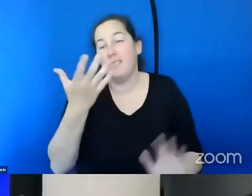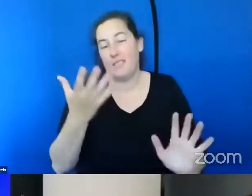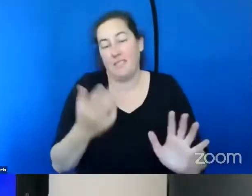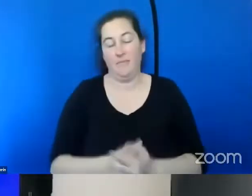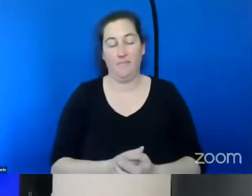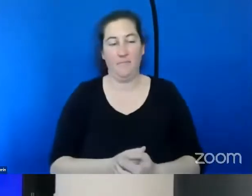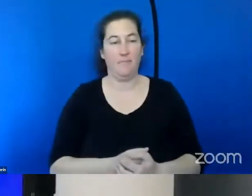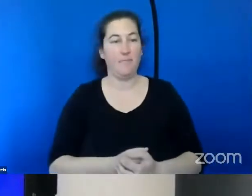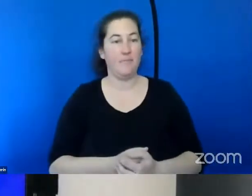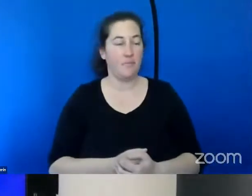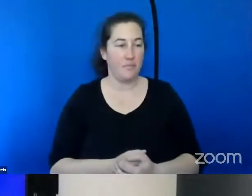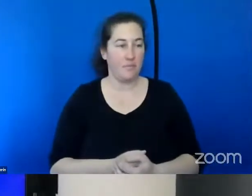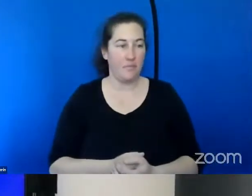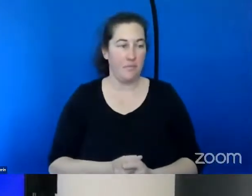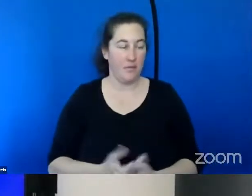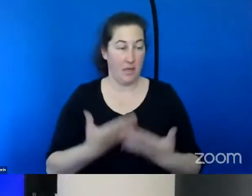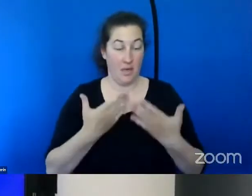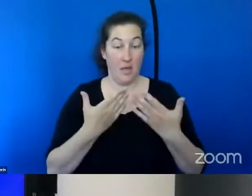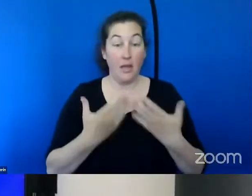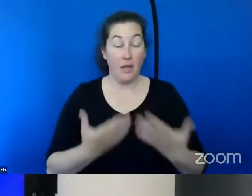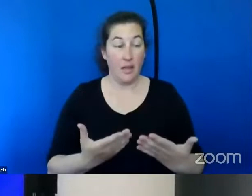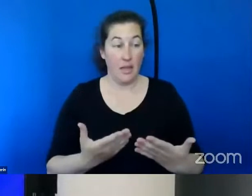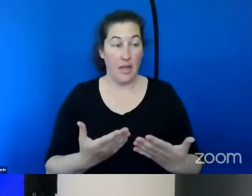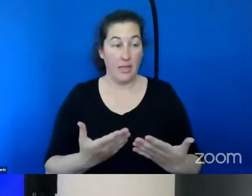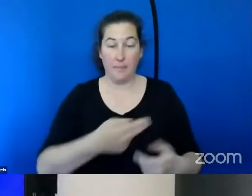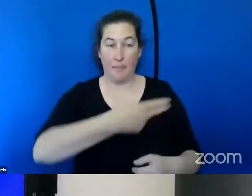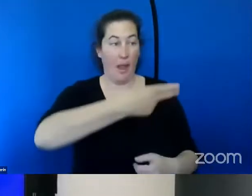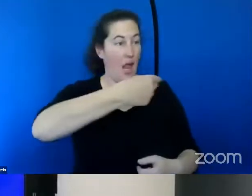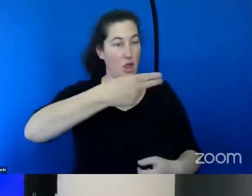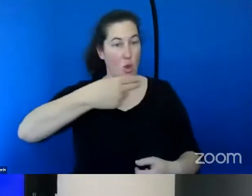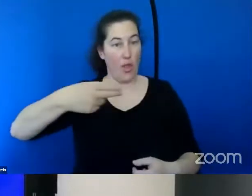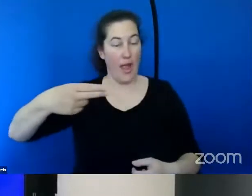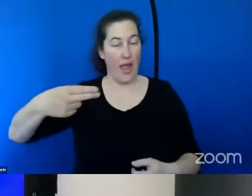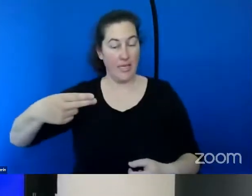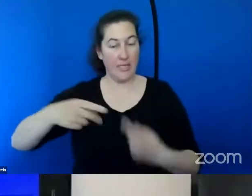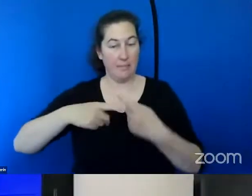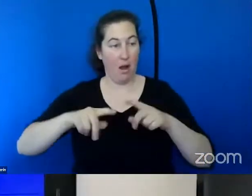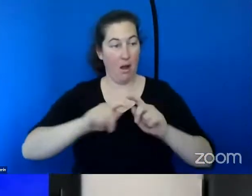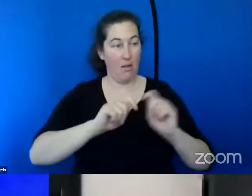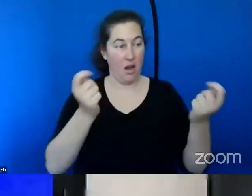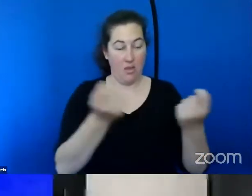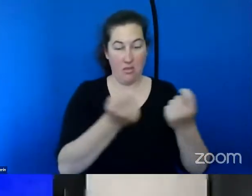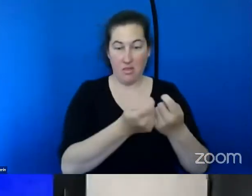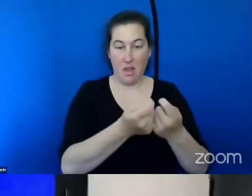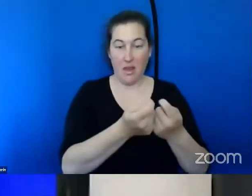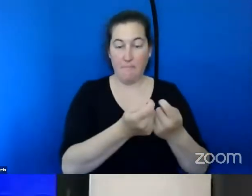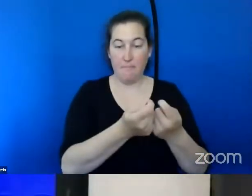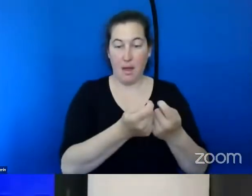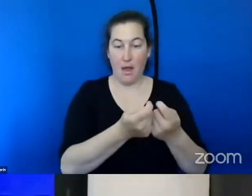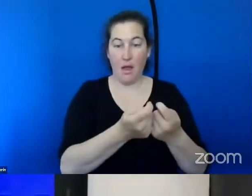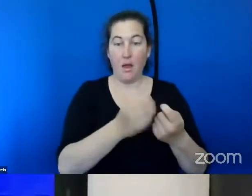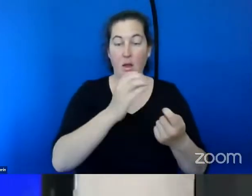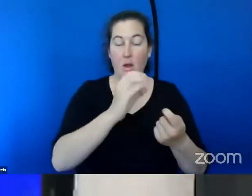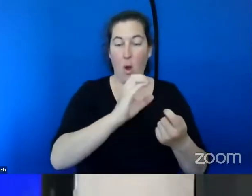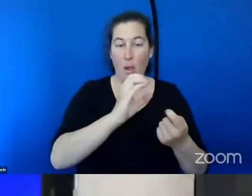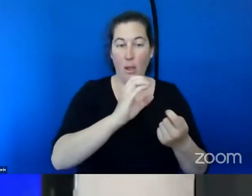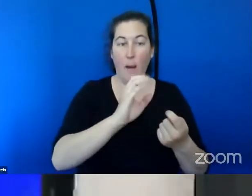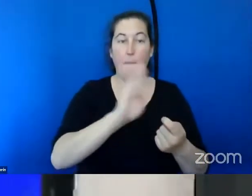Bionics. It's a spin-off company from the Bandung Institute of Technology in Indonesia.